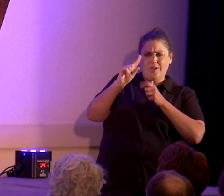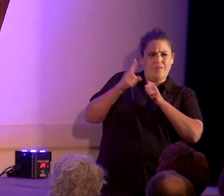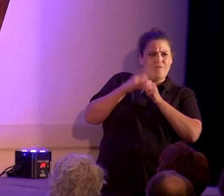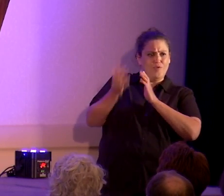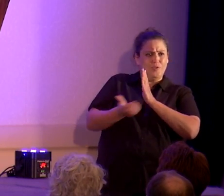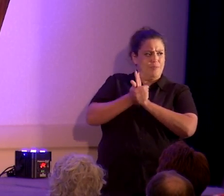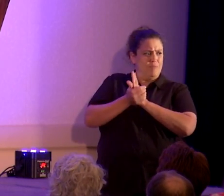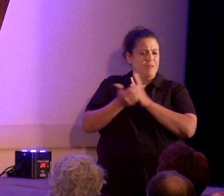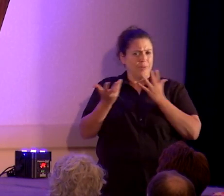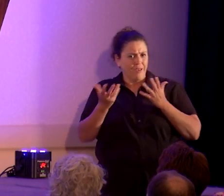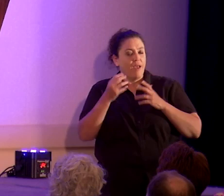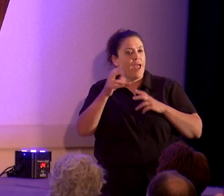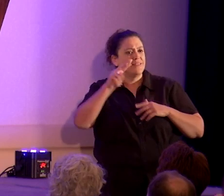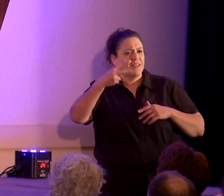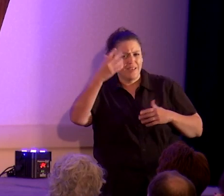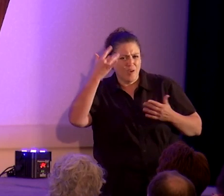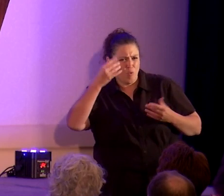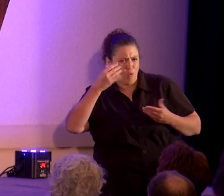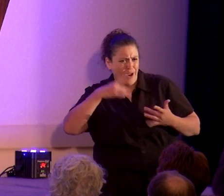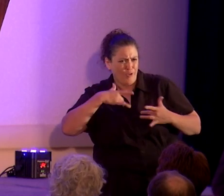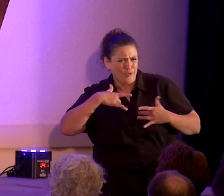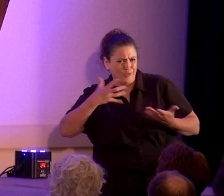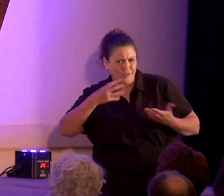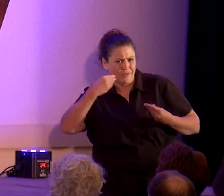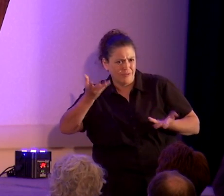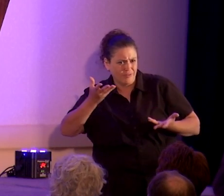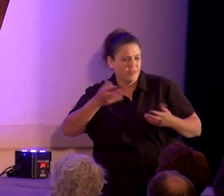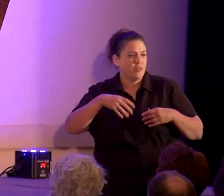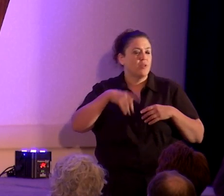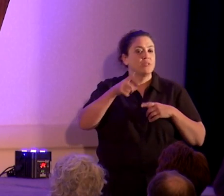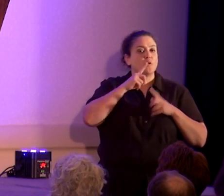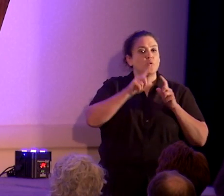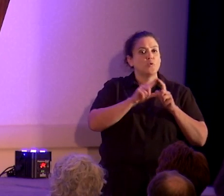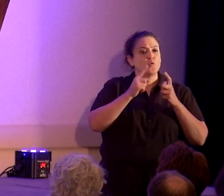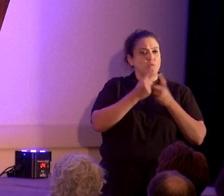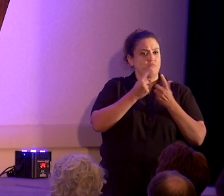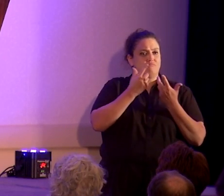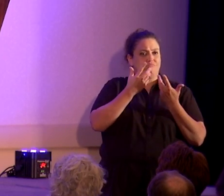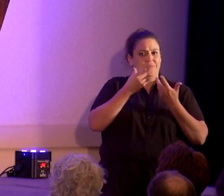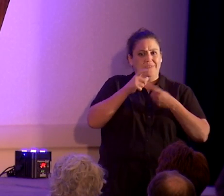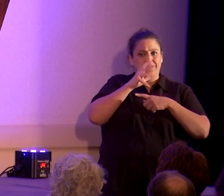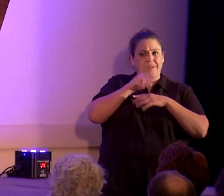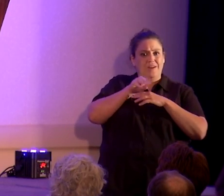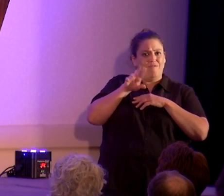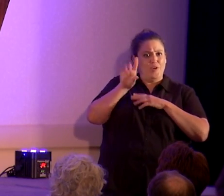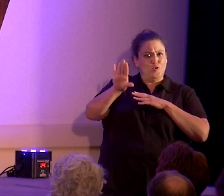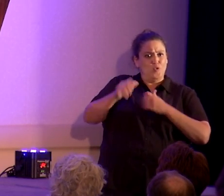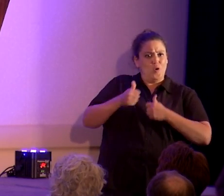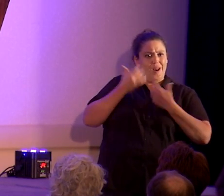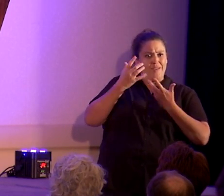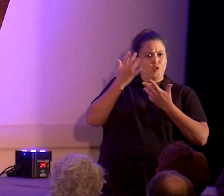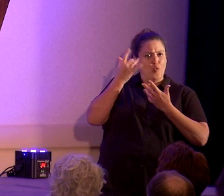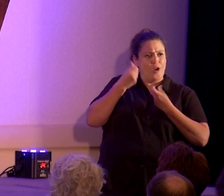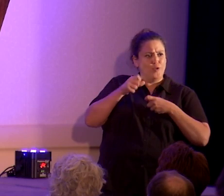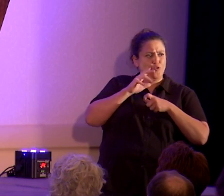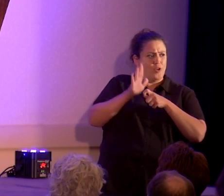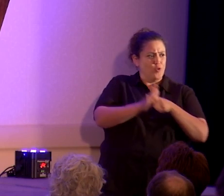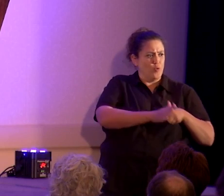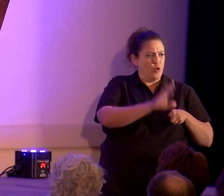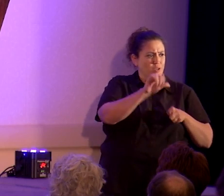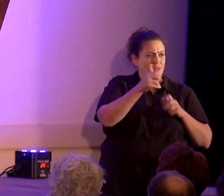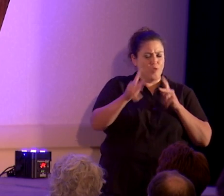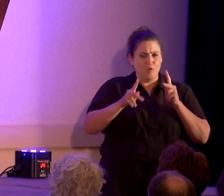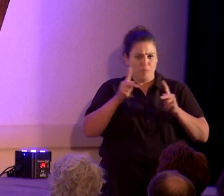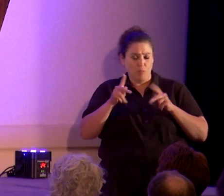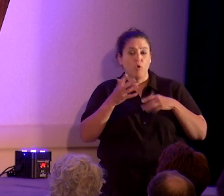troubling, and then secondly, why do you care? So, I mean, this isn't going to affect your life in any material way, shape, or form. Why are you trying to oppress other people? So